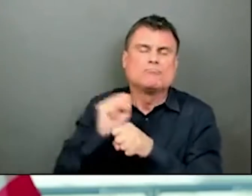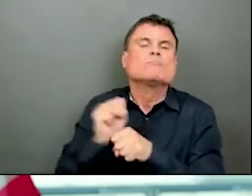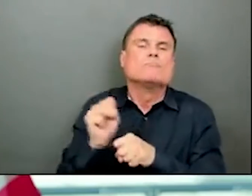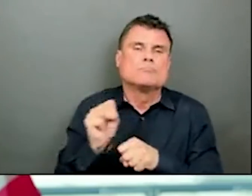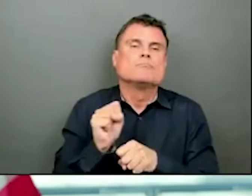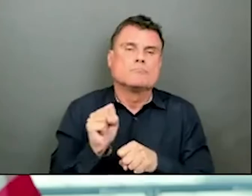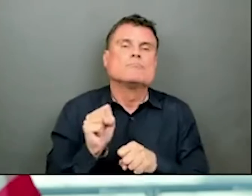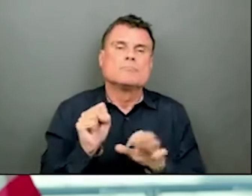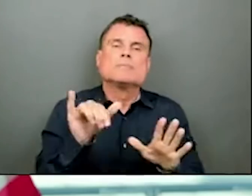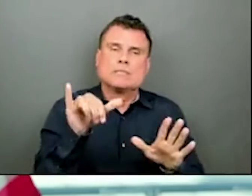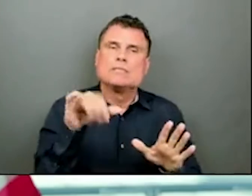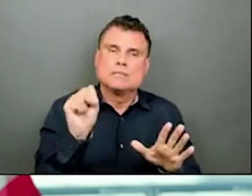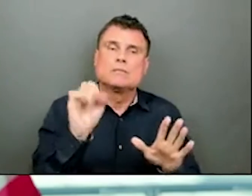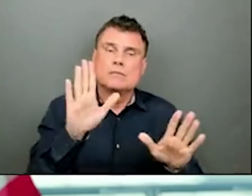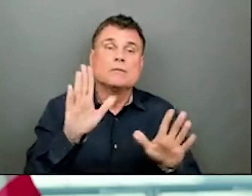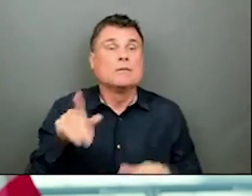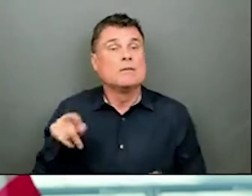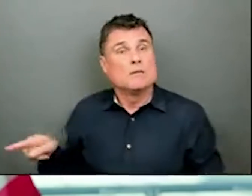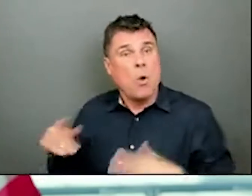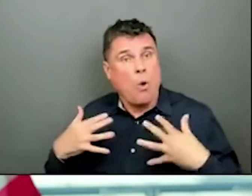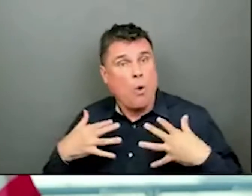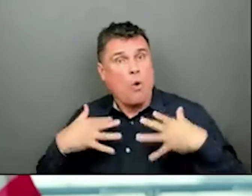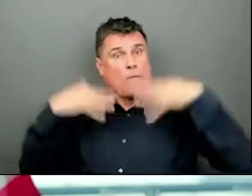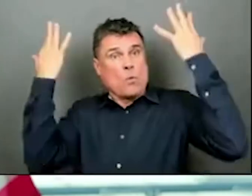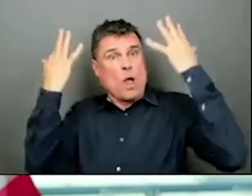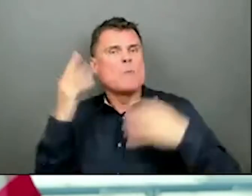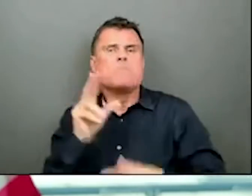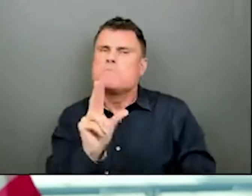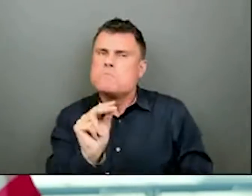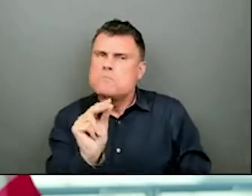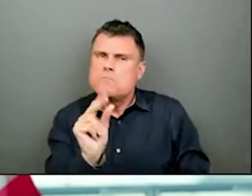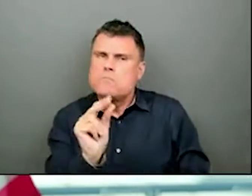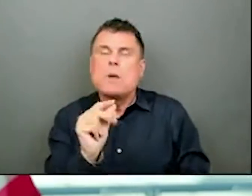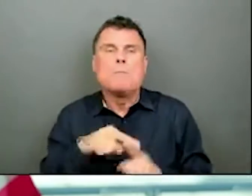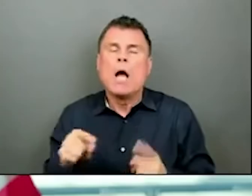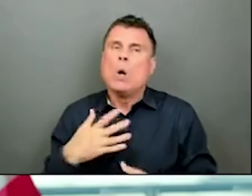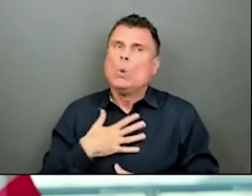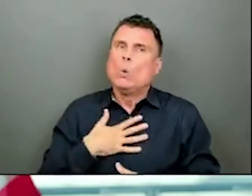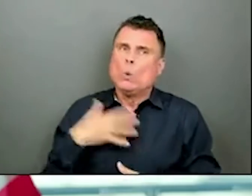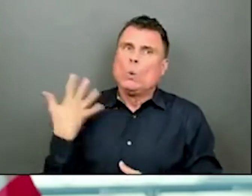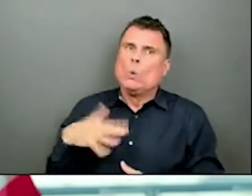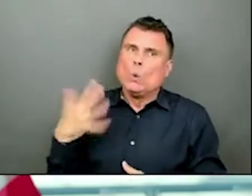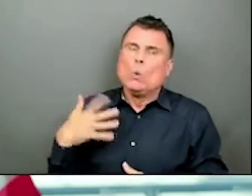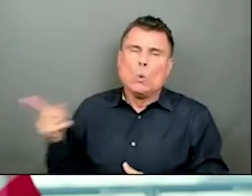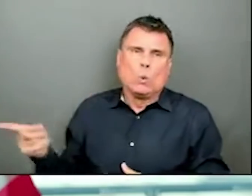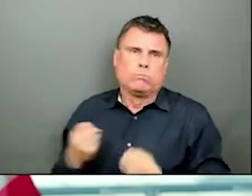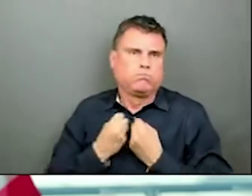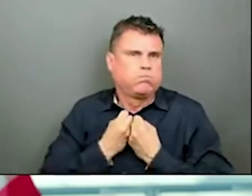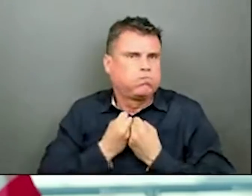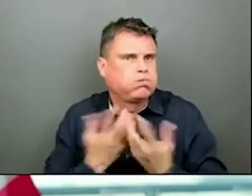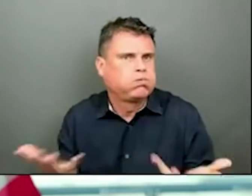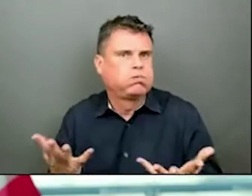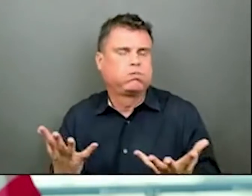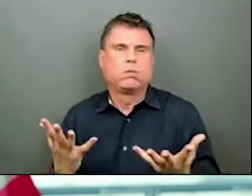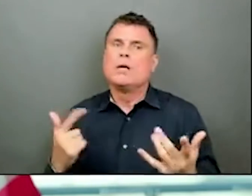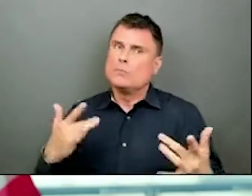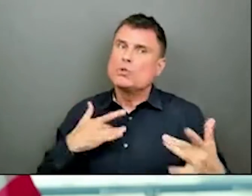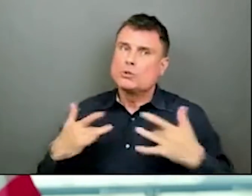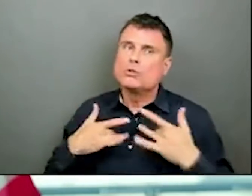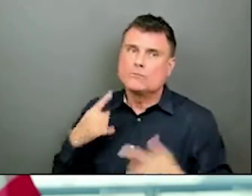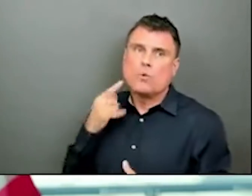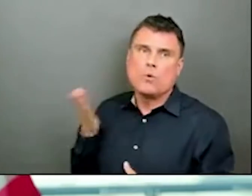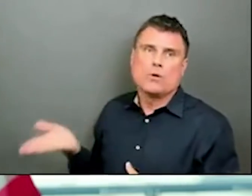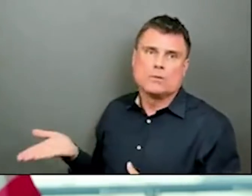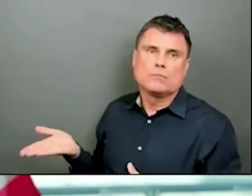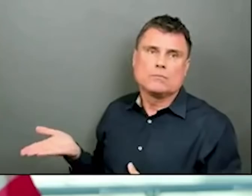say they are not overwhelmed, but they are definitely whelmed and tired and concerned. And that's why it